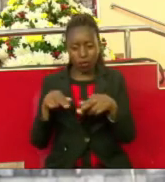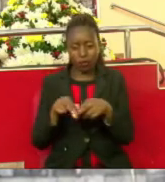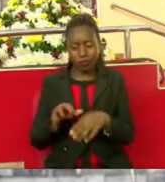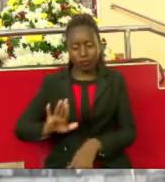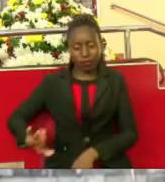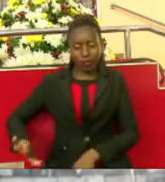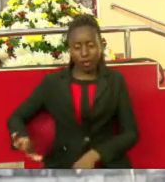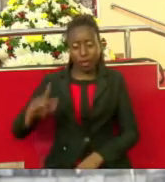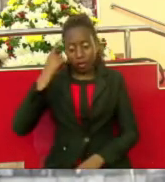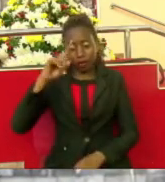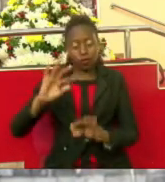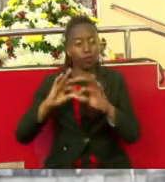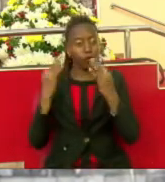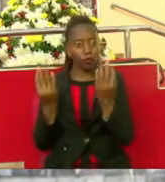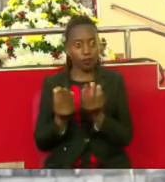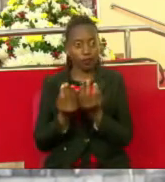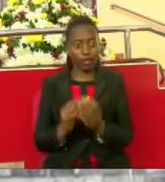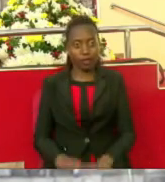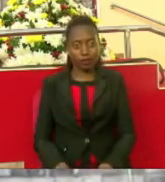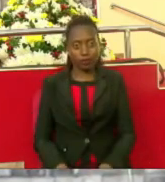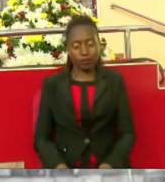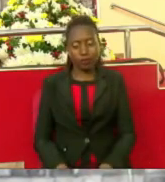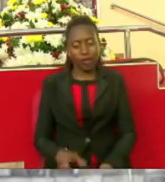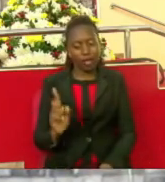That has always been my greatest regret.